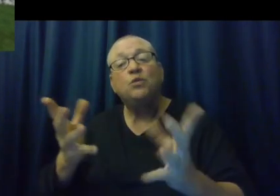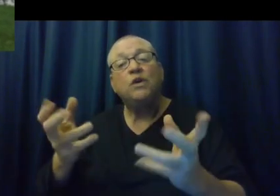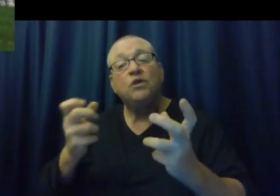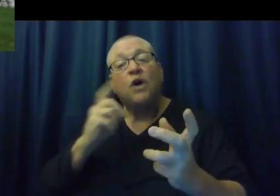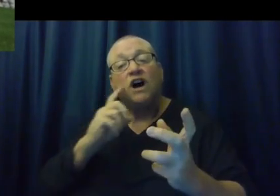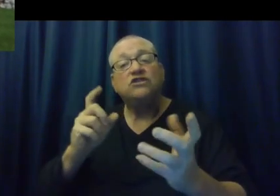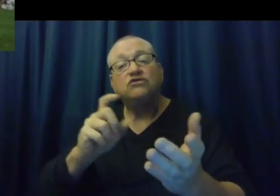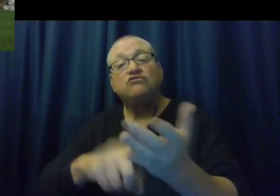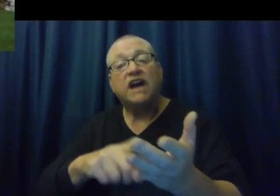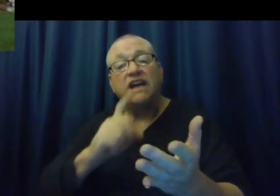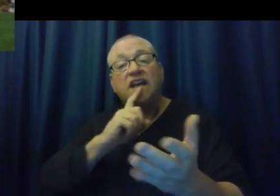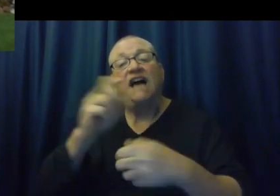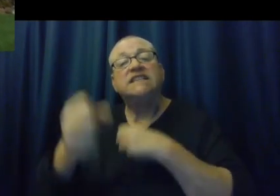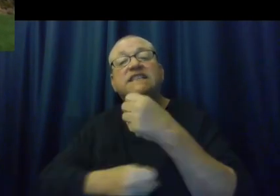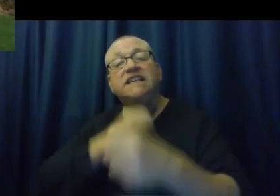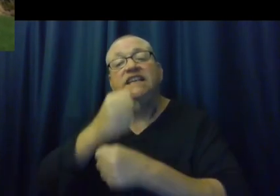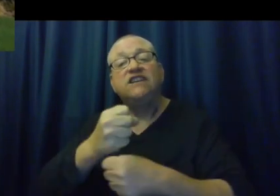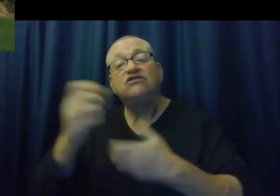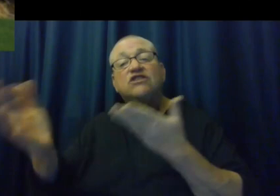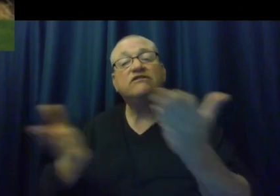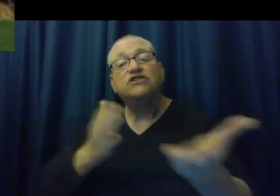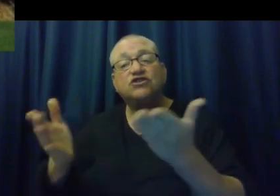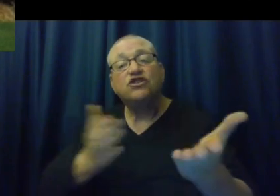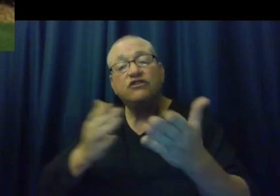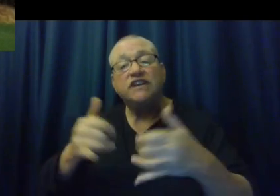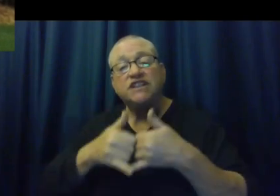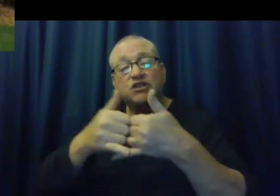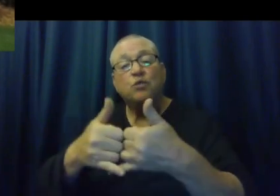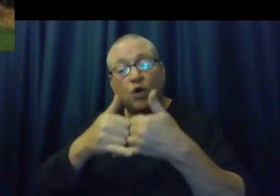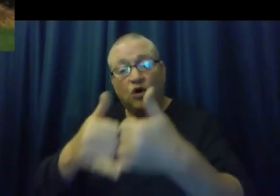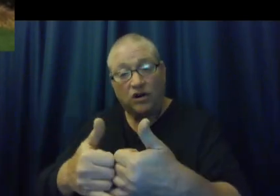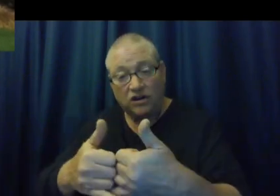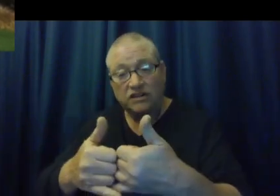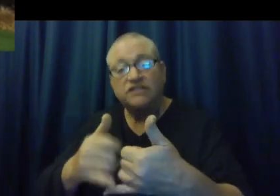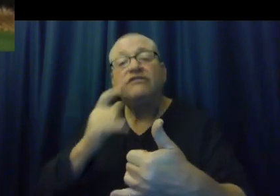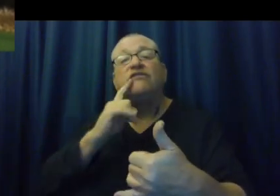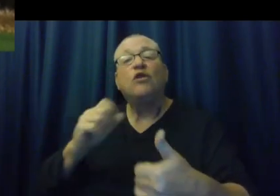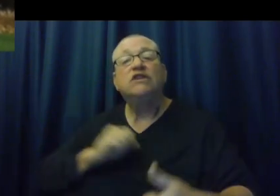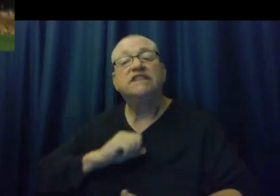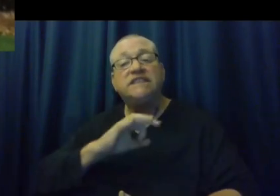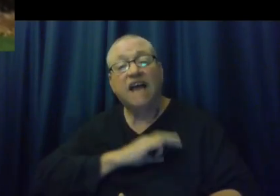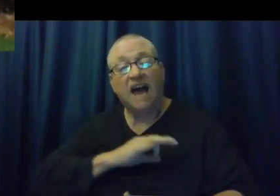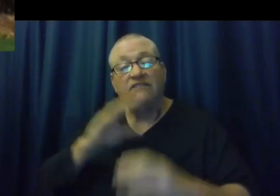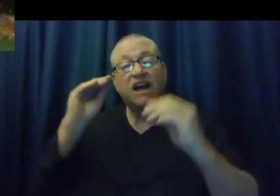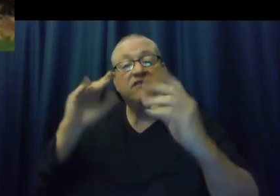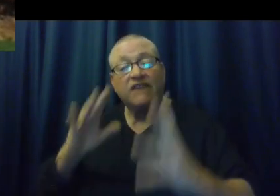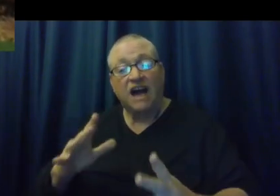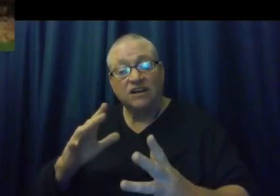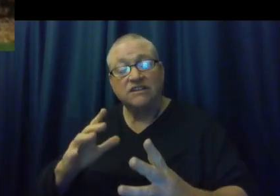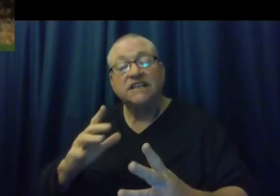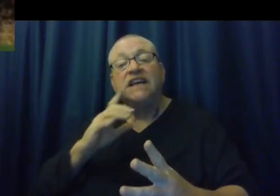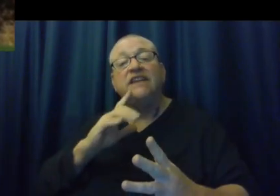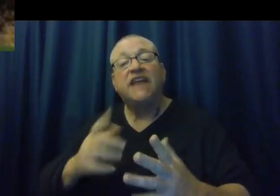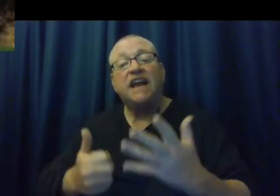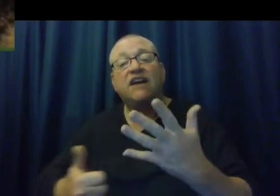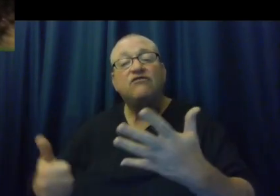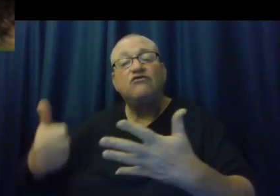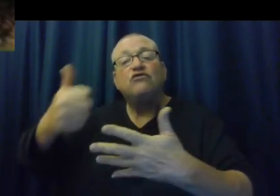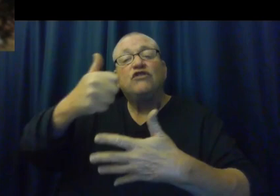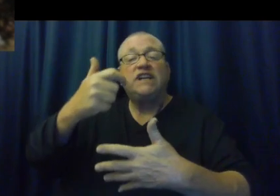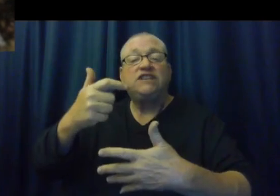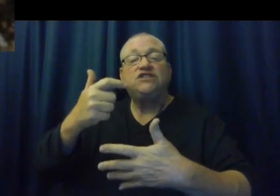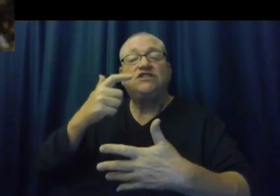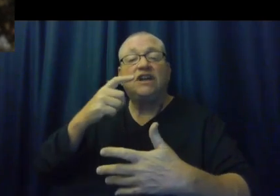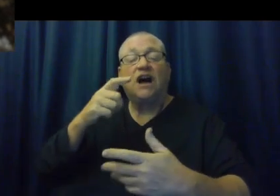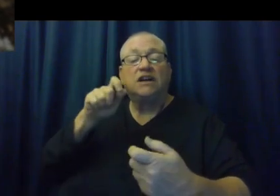to recognize the Years of Service Awards for those Western staff and faculty that have reached a milestone anniversary